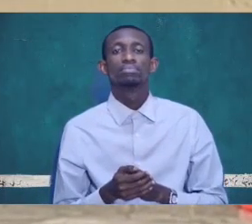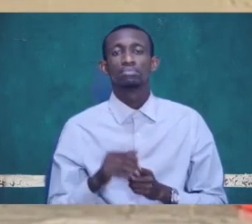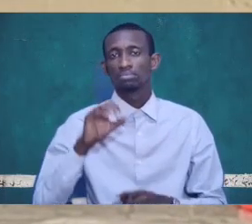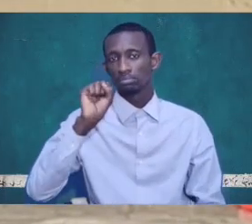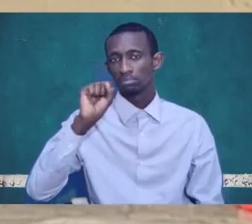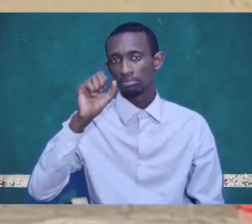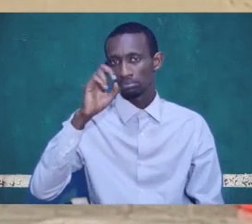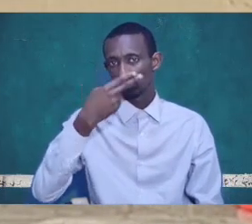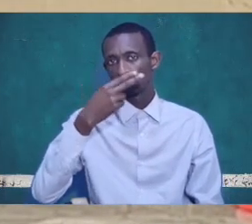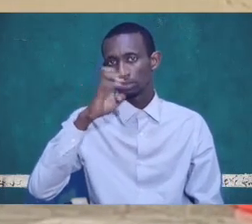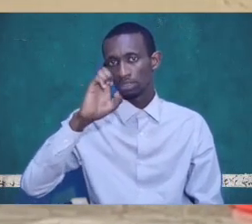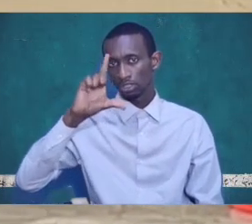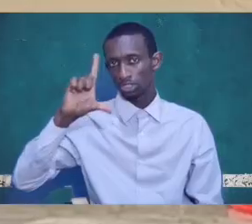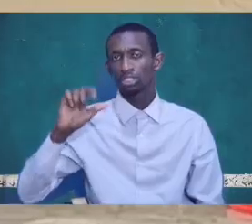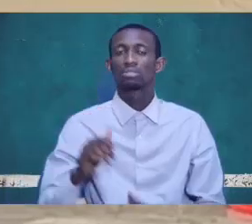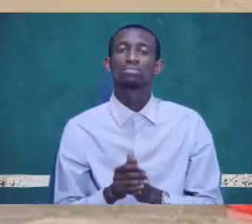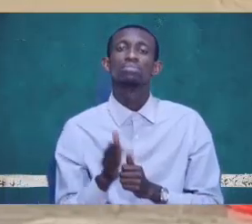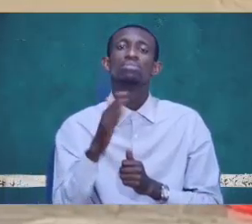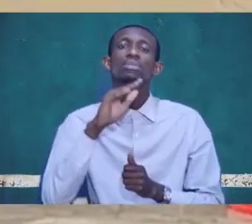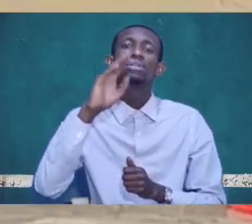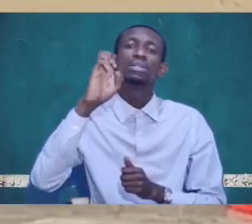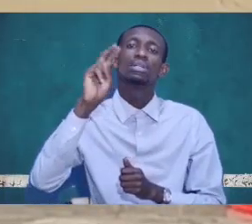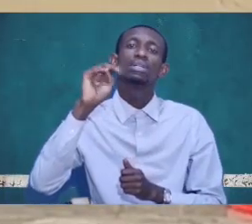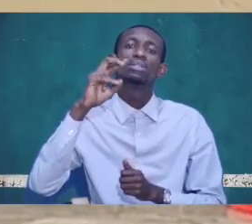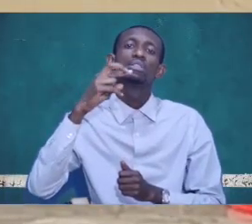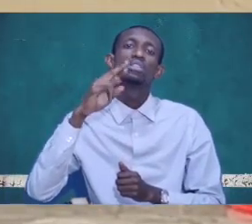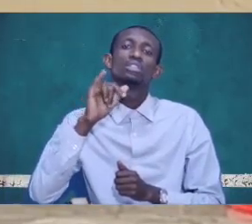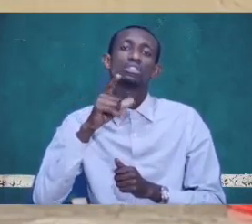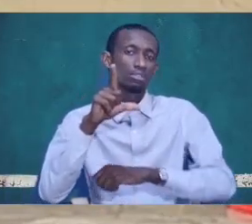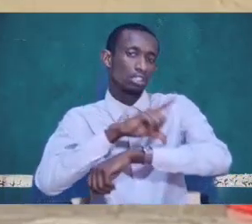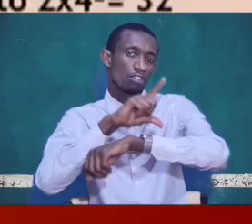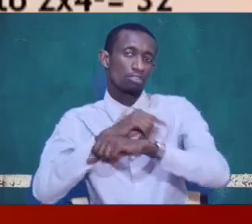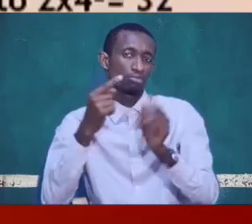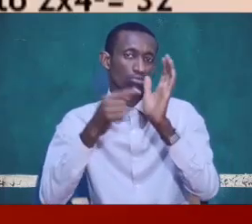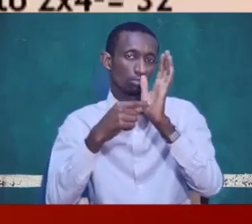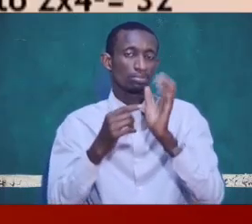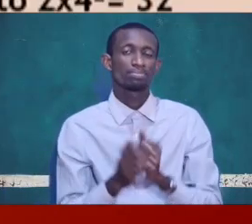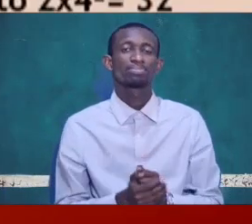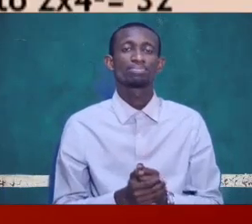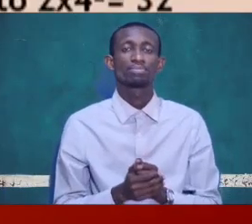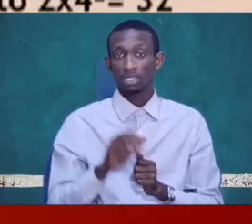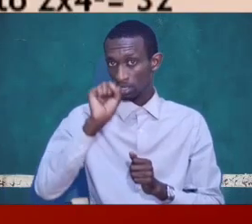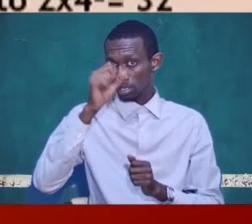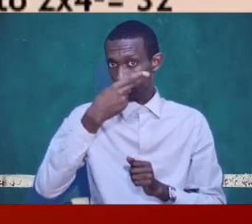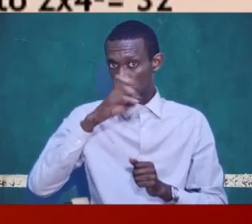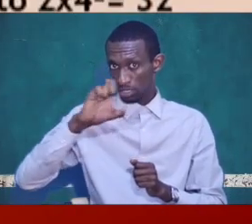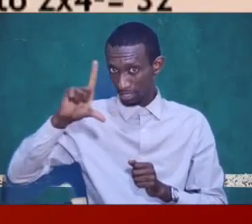shell energy level. For example, for shell number